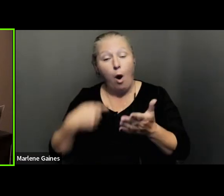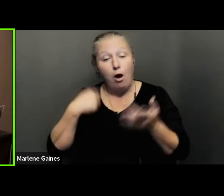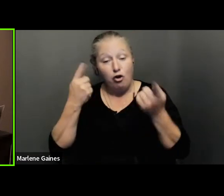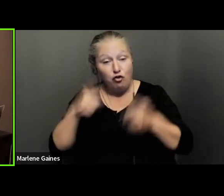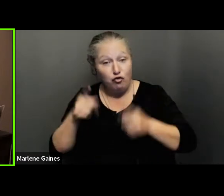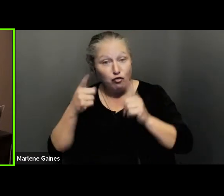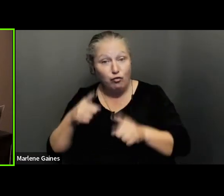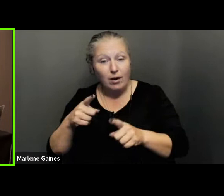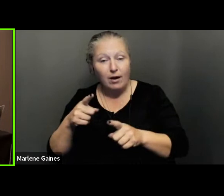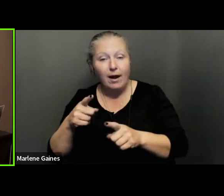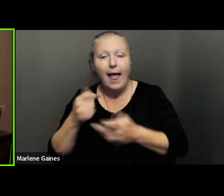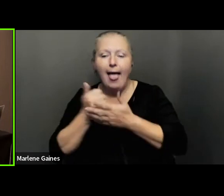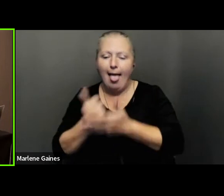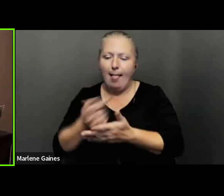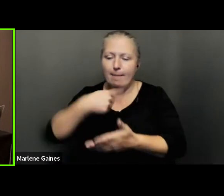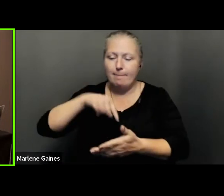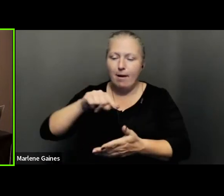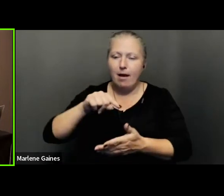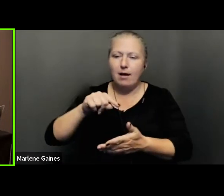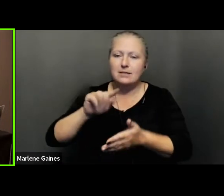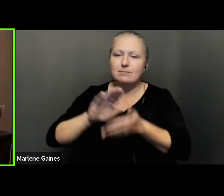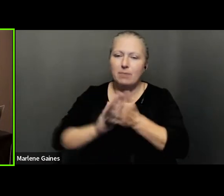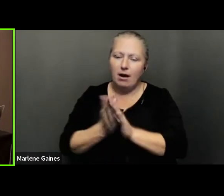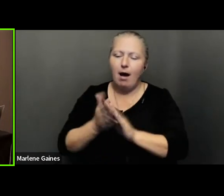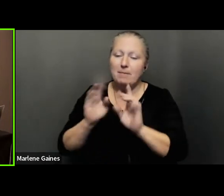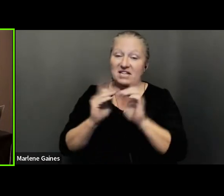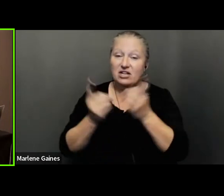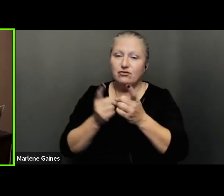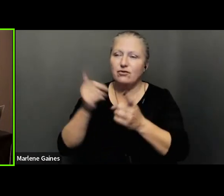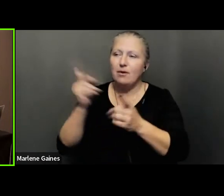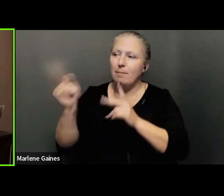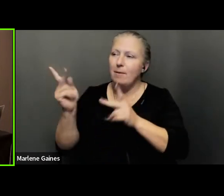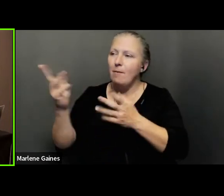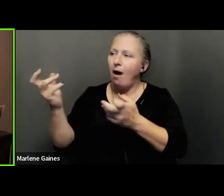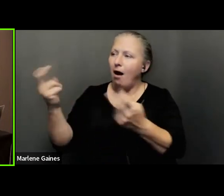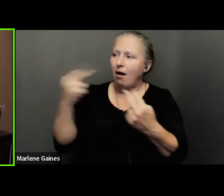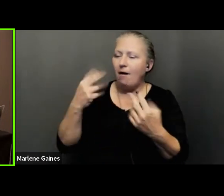help us be that destination district. So just big thanks to everybody.